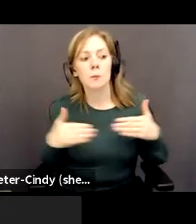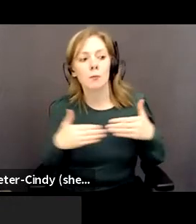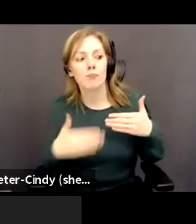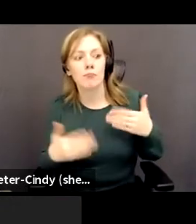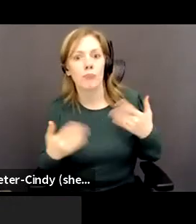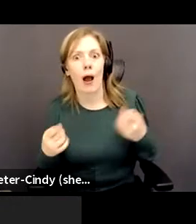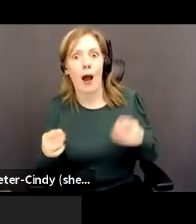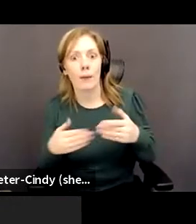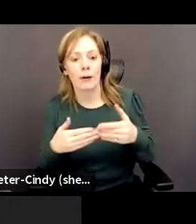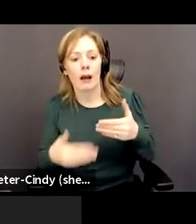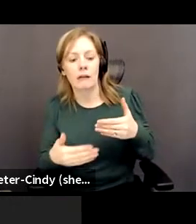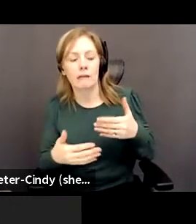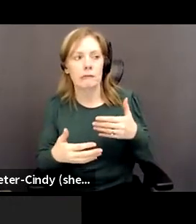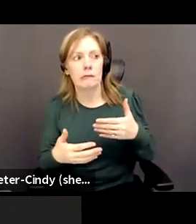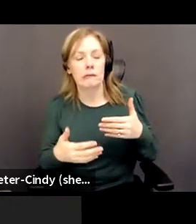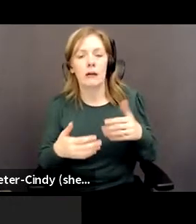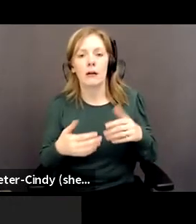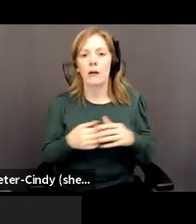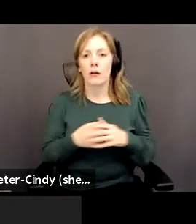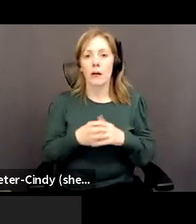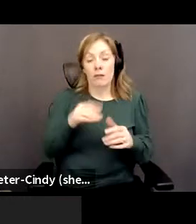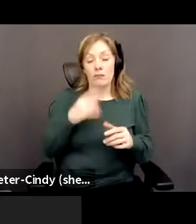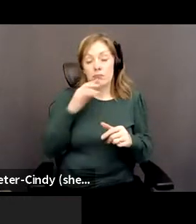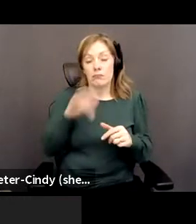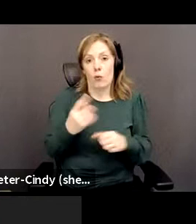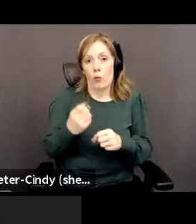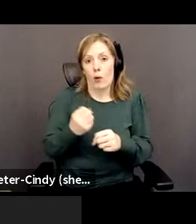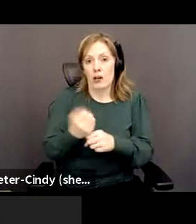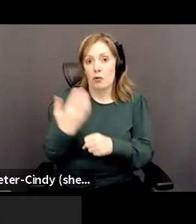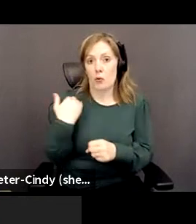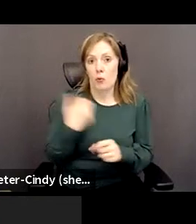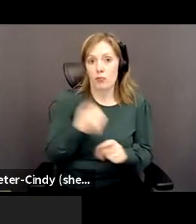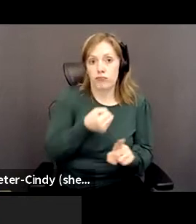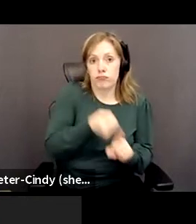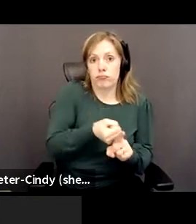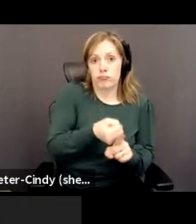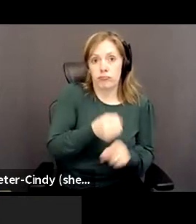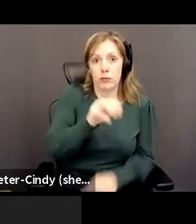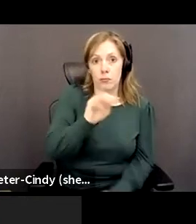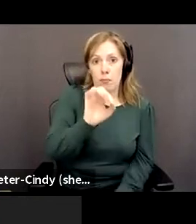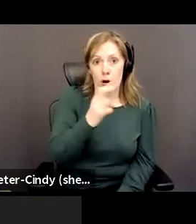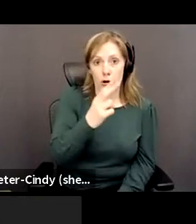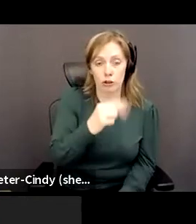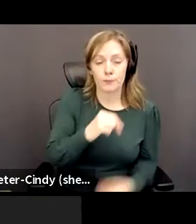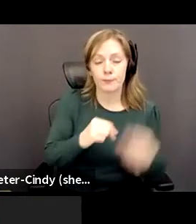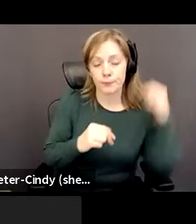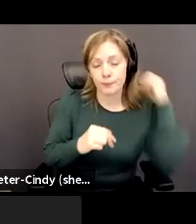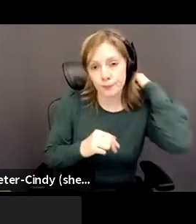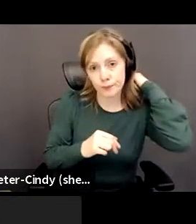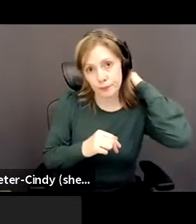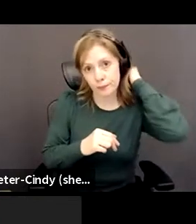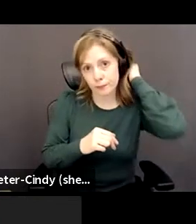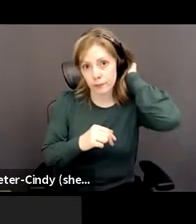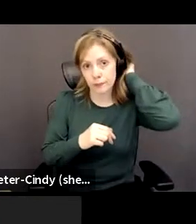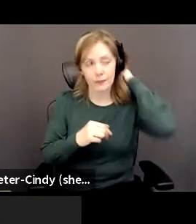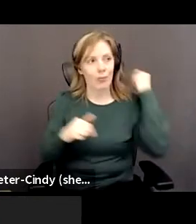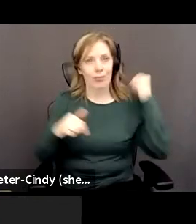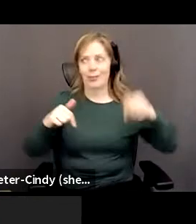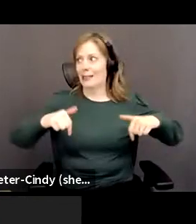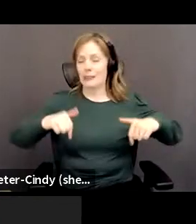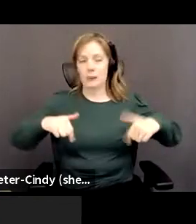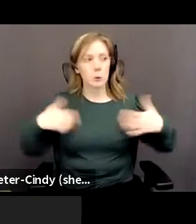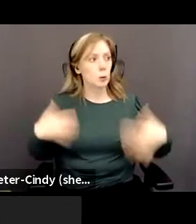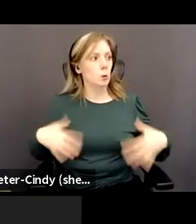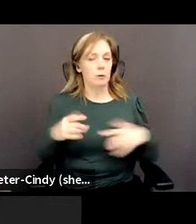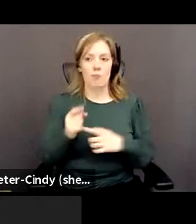this moment, that's what I had said a year ago when the pandemic hit us the first time. I said, this is the moment that